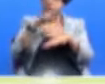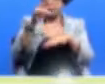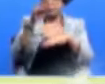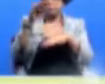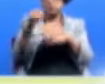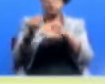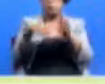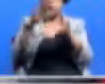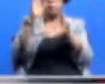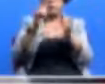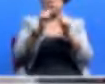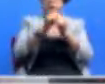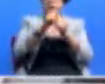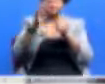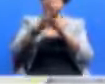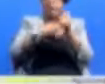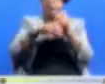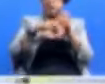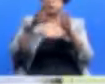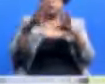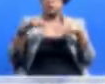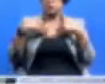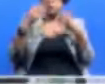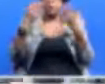countries have already confirmed their participation.